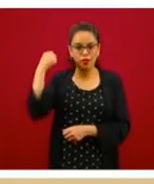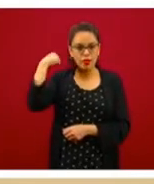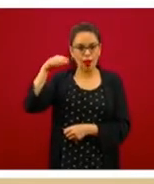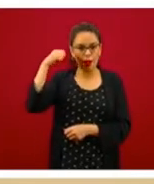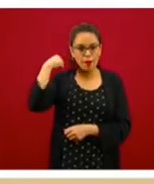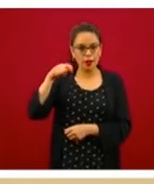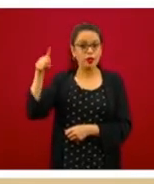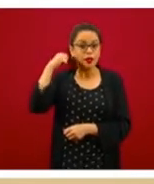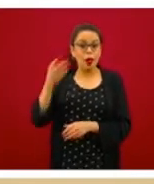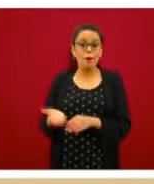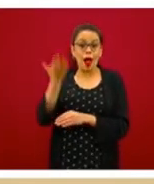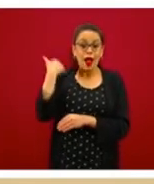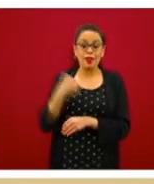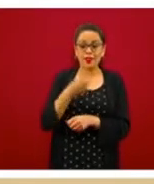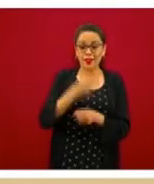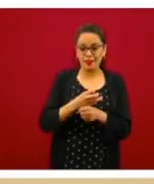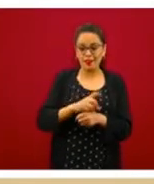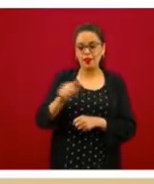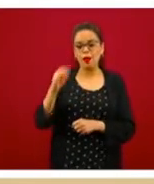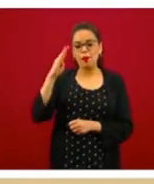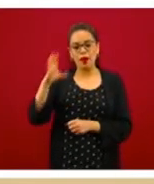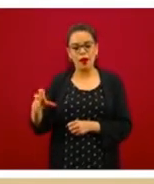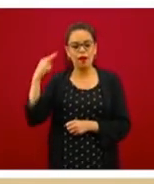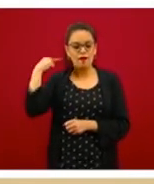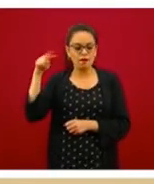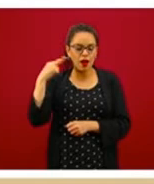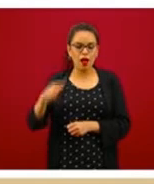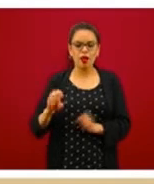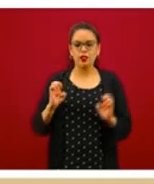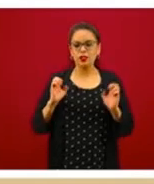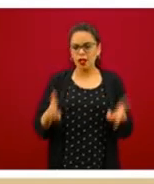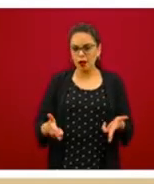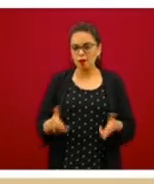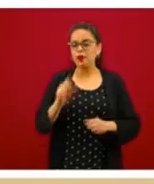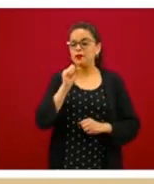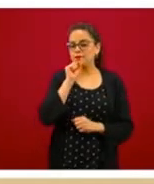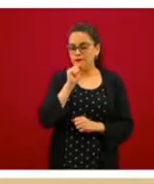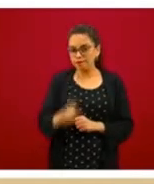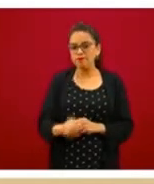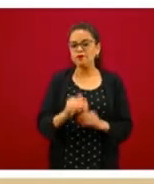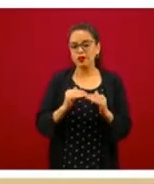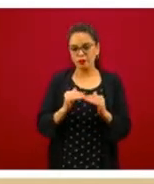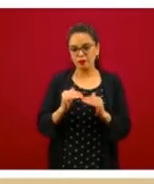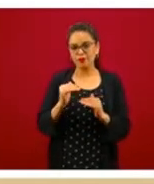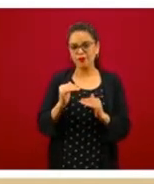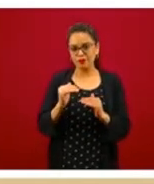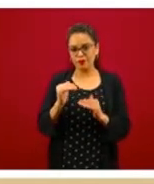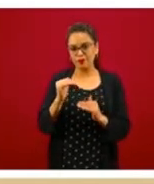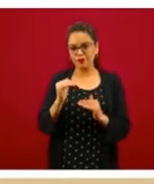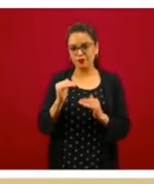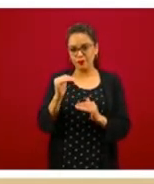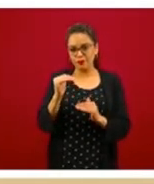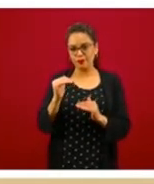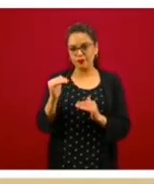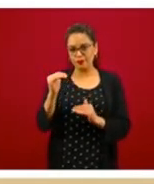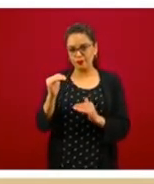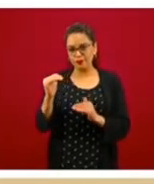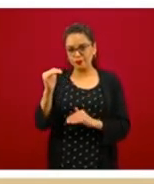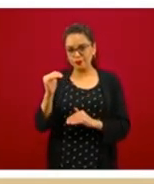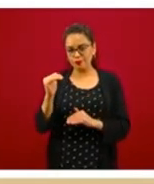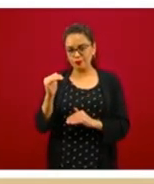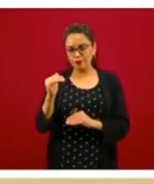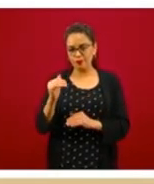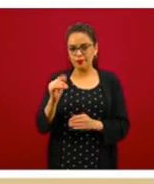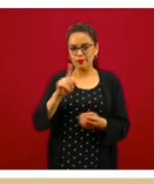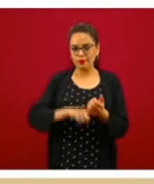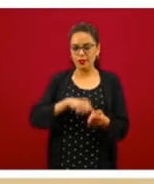similar or even the same than the one we saw yesterday. And we also have another chart in this slide where we can see more